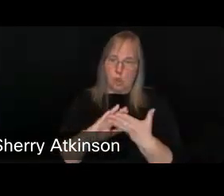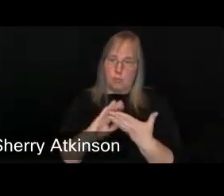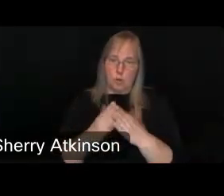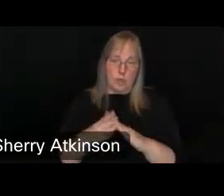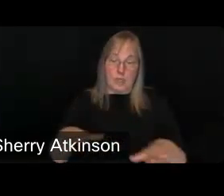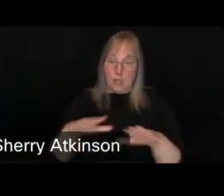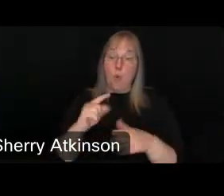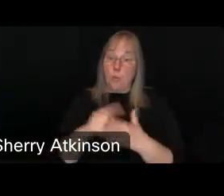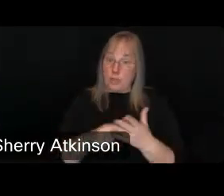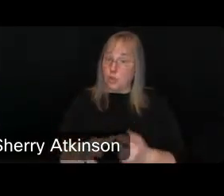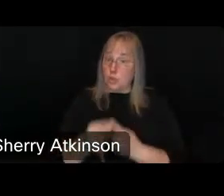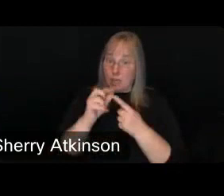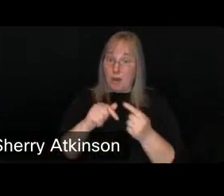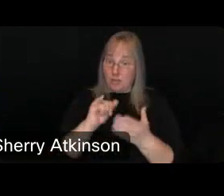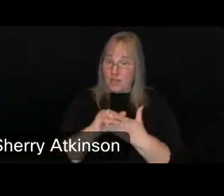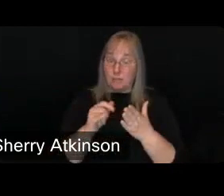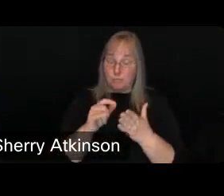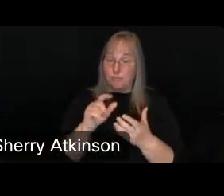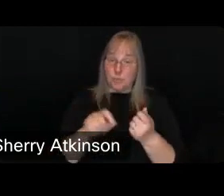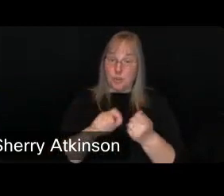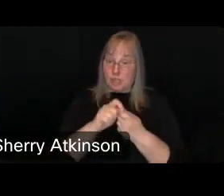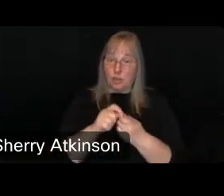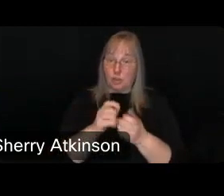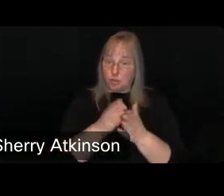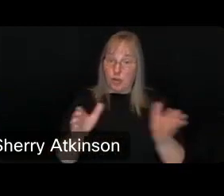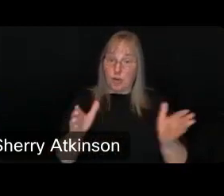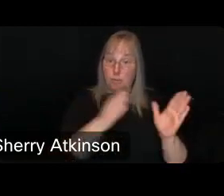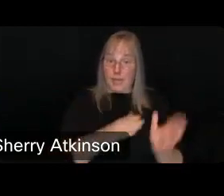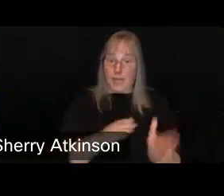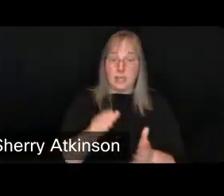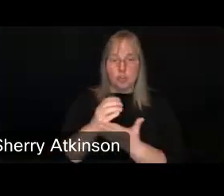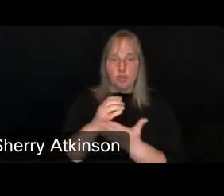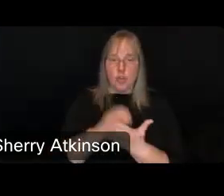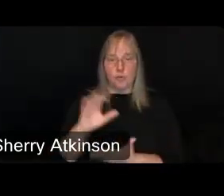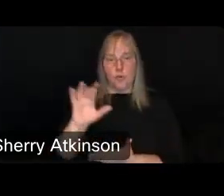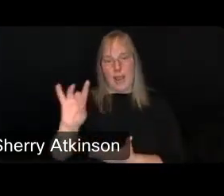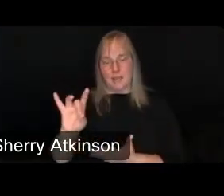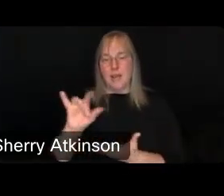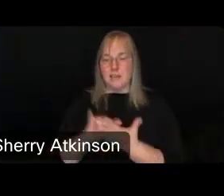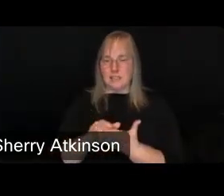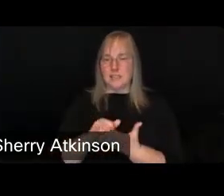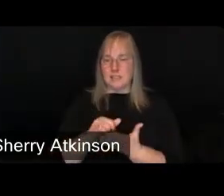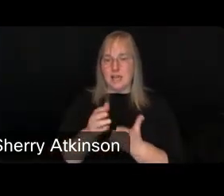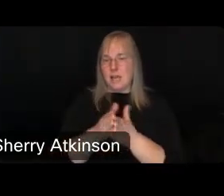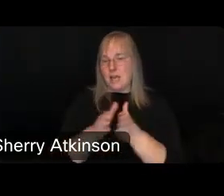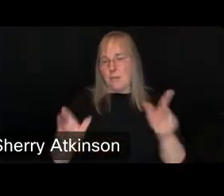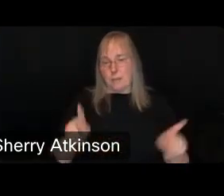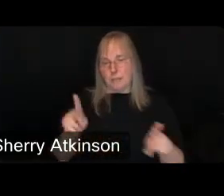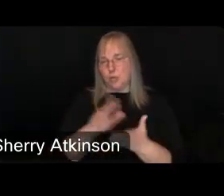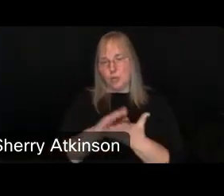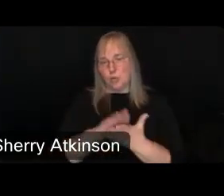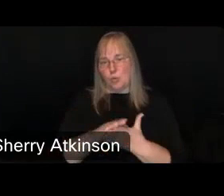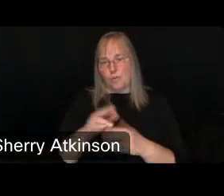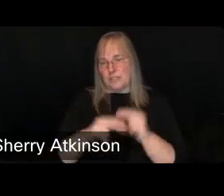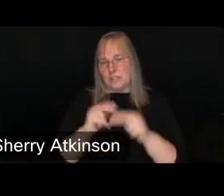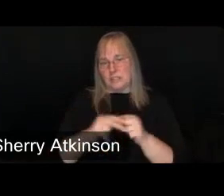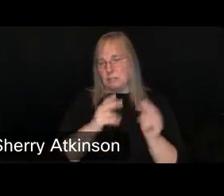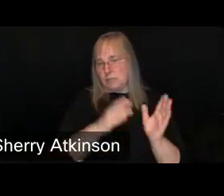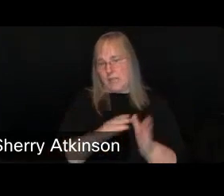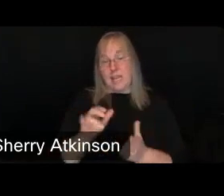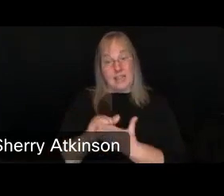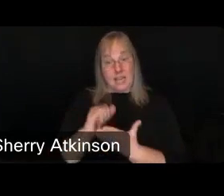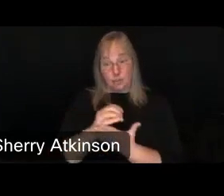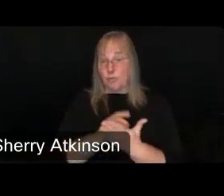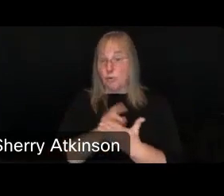this particular general plan is Chapter 8, called our Public School Facilities Plan. So that's a chapter that really explains